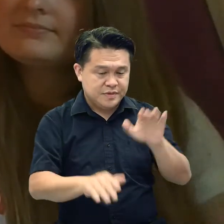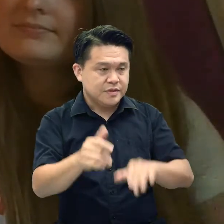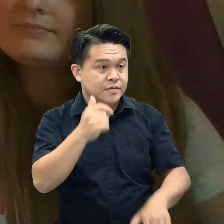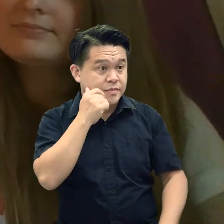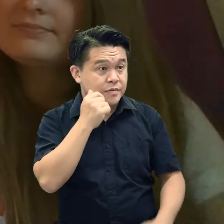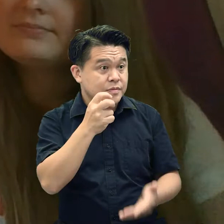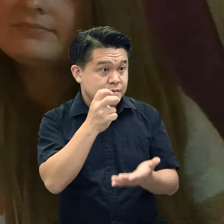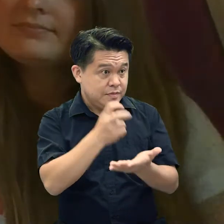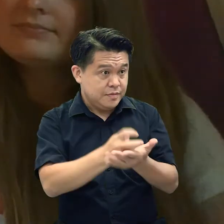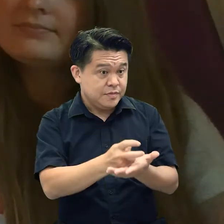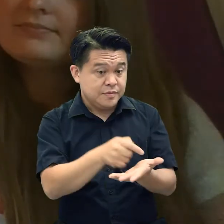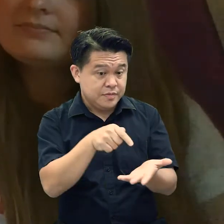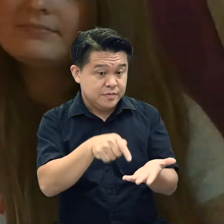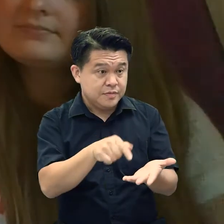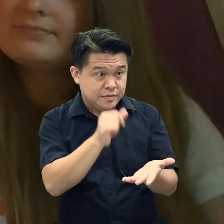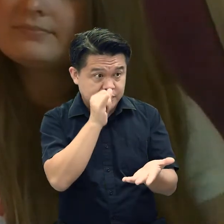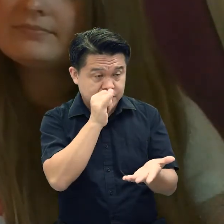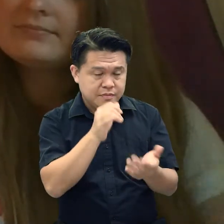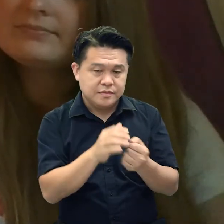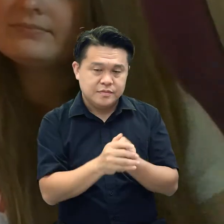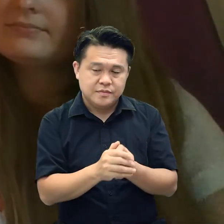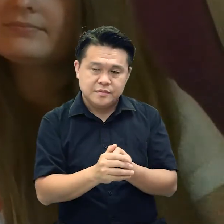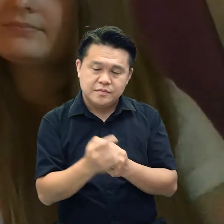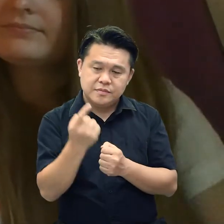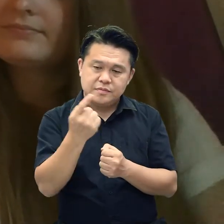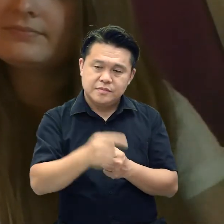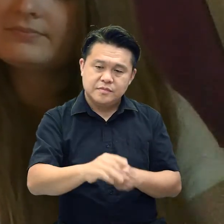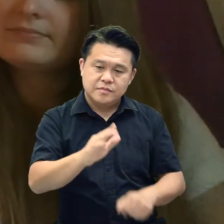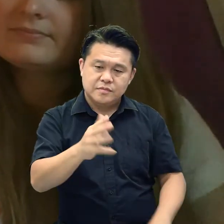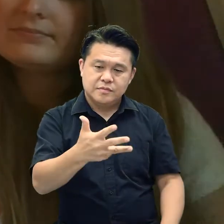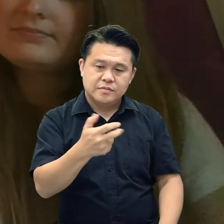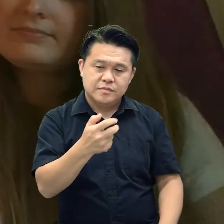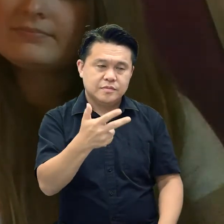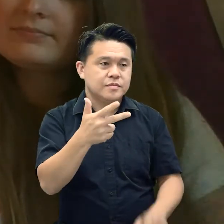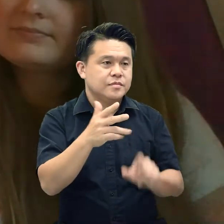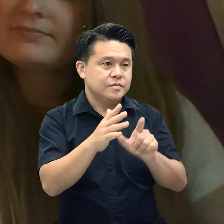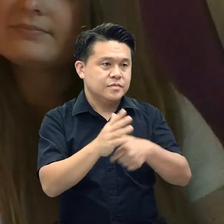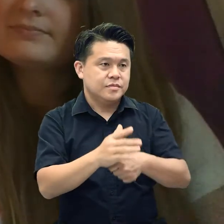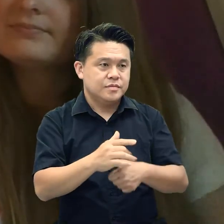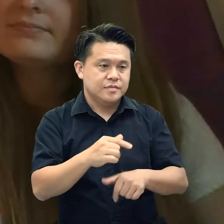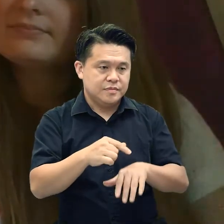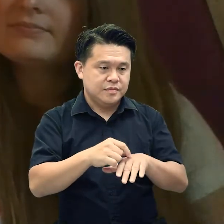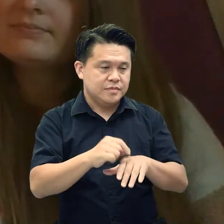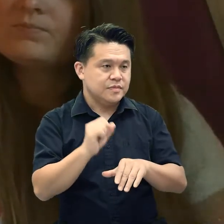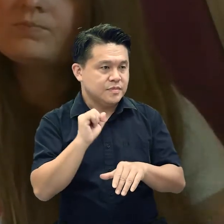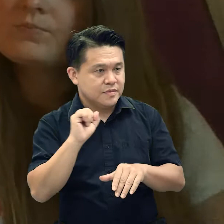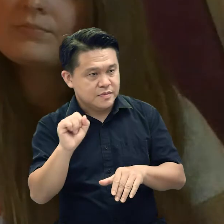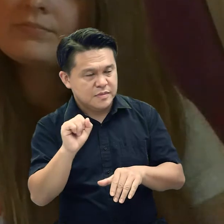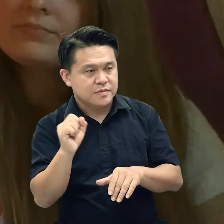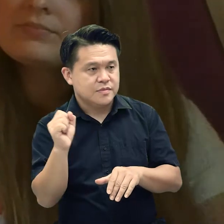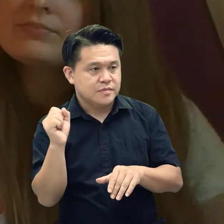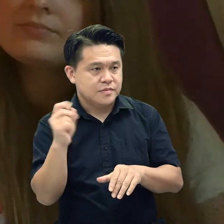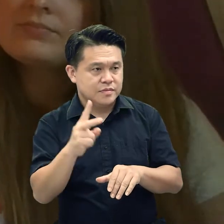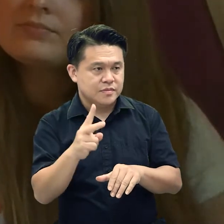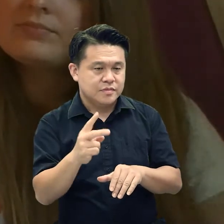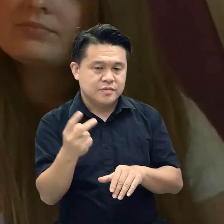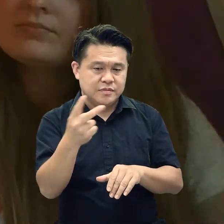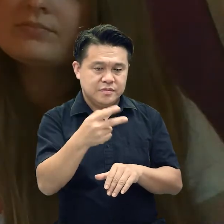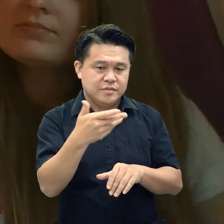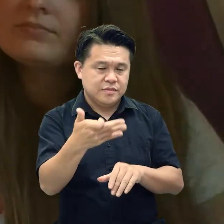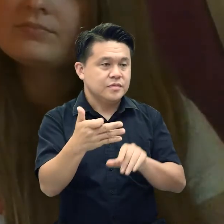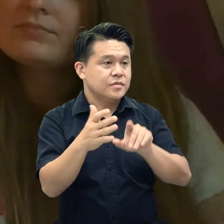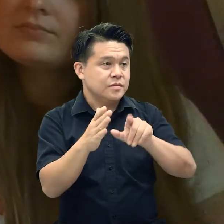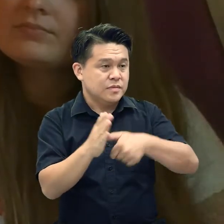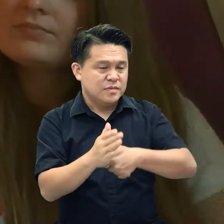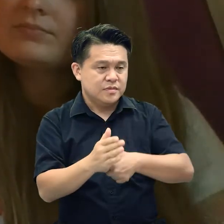indirect discrimination, hate speech. So that's since 1987 for sexual orientation and since 2019